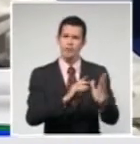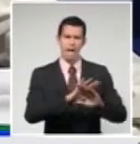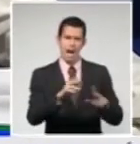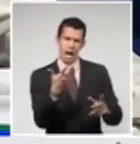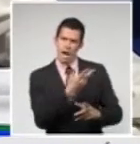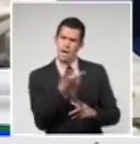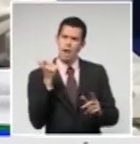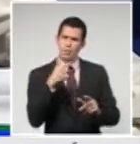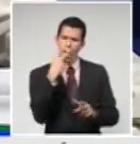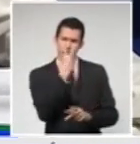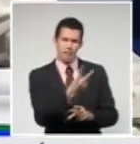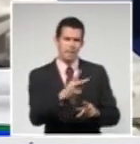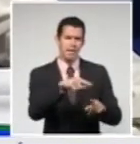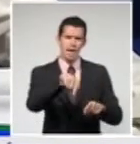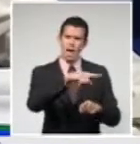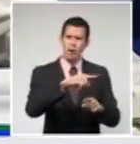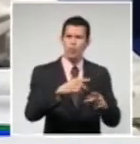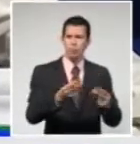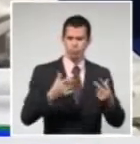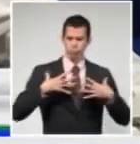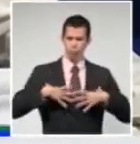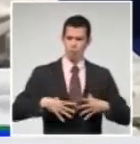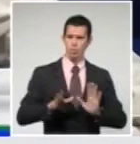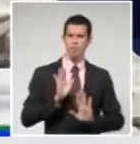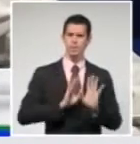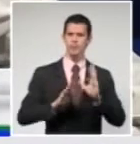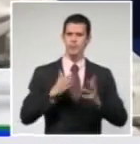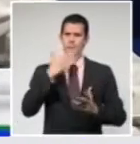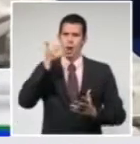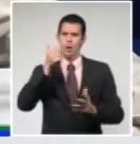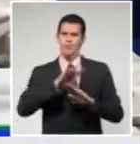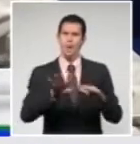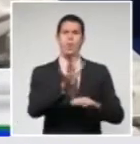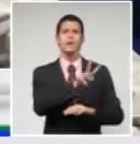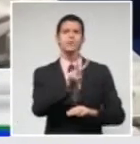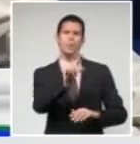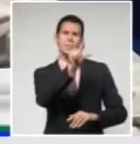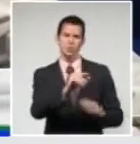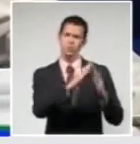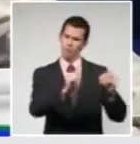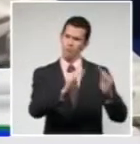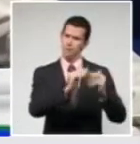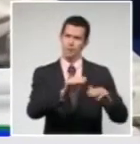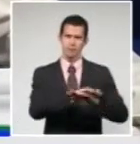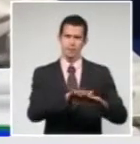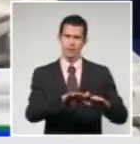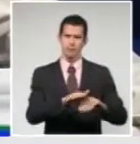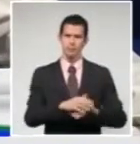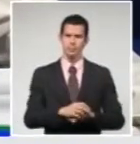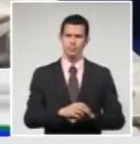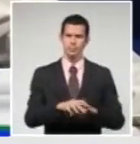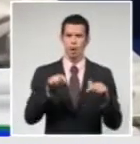Matanzas, and 1 in Havana. This means that, to date,